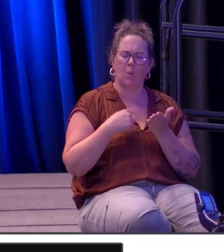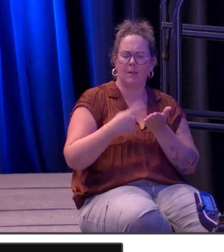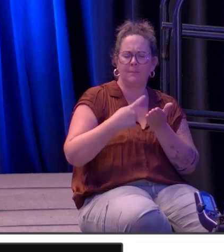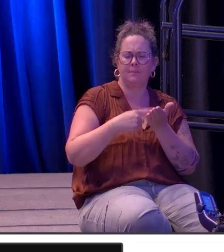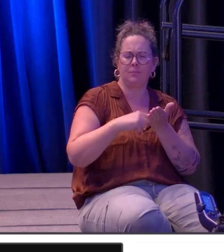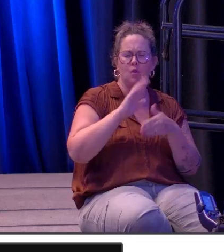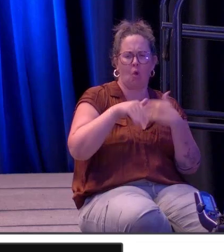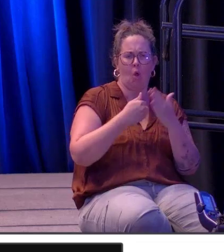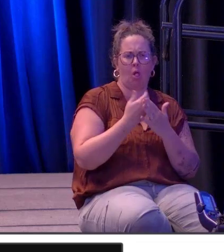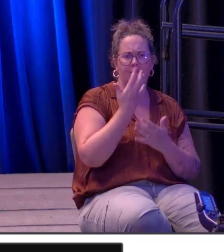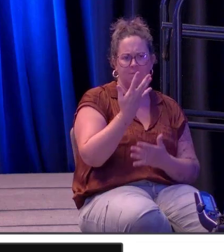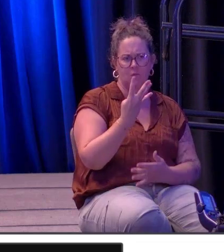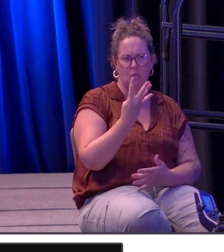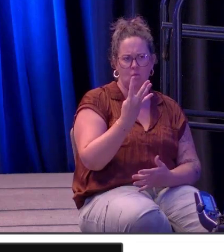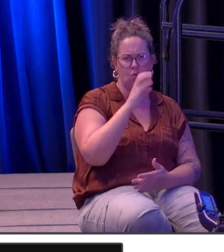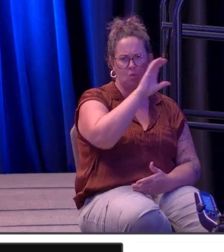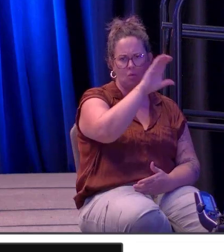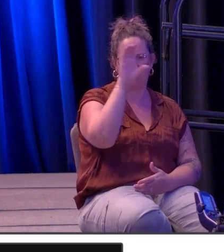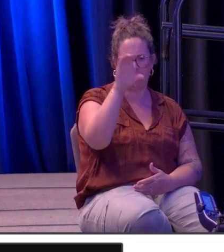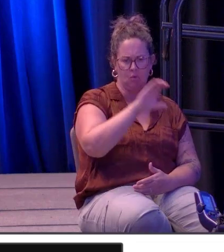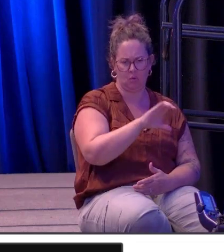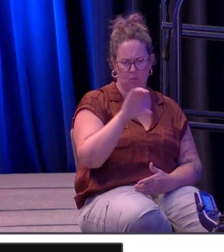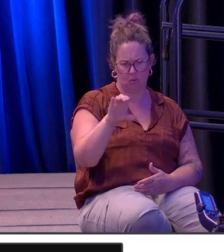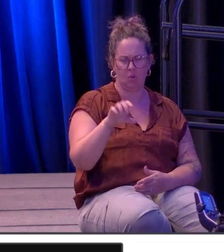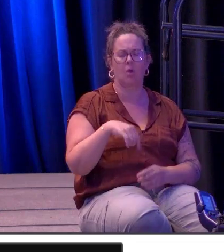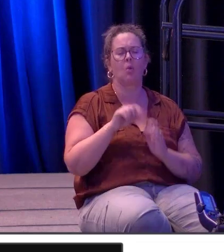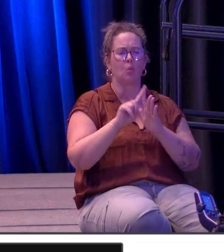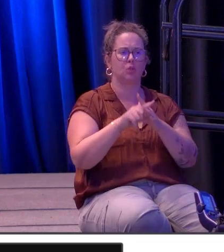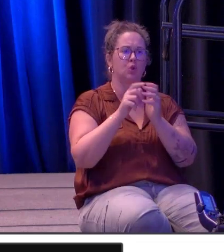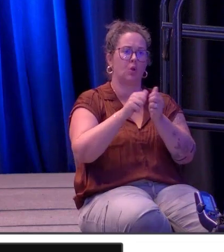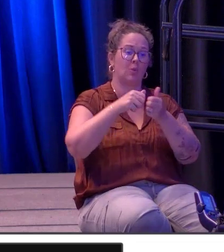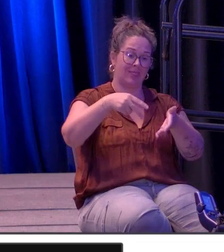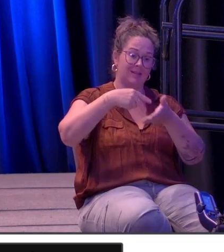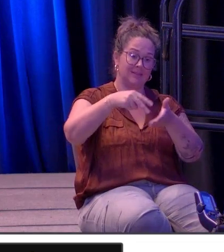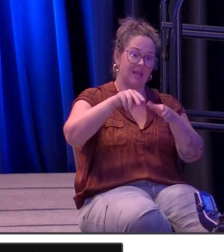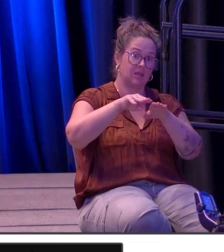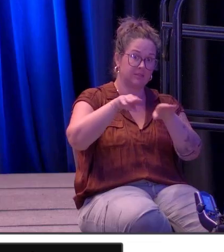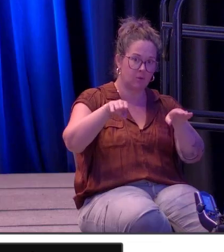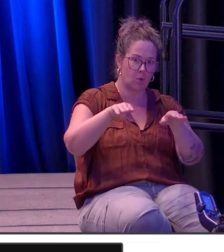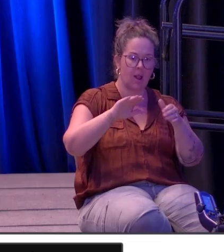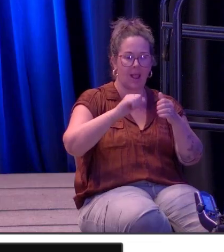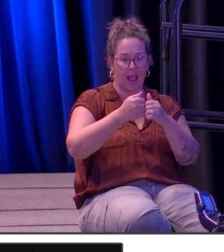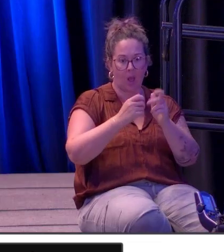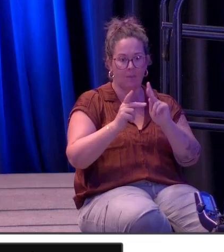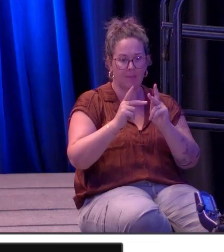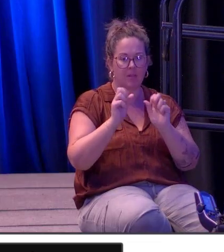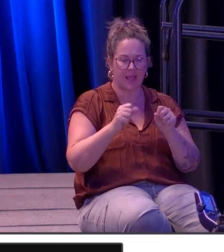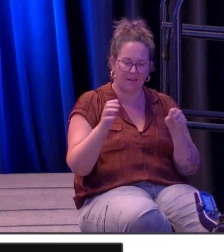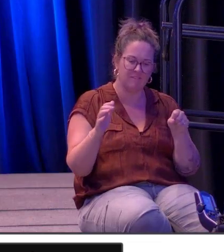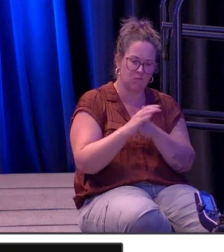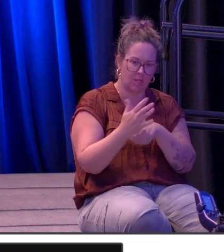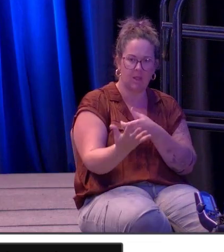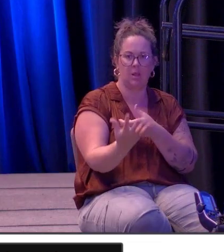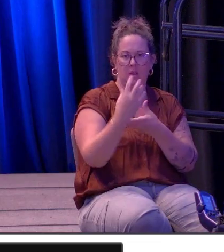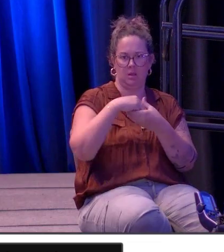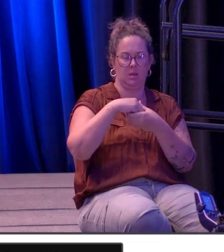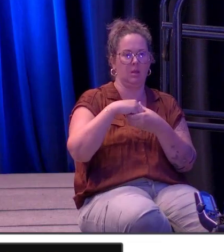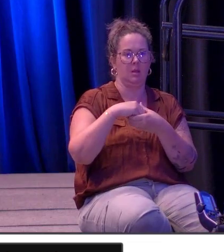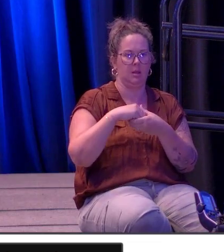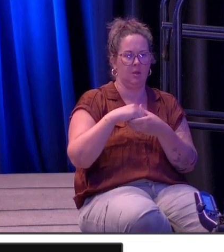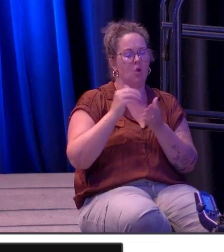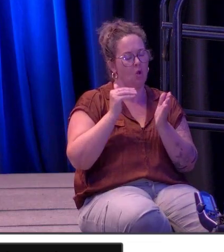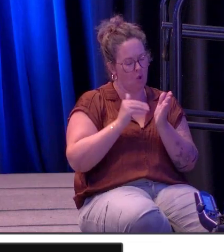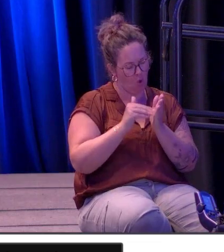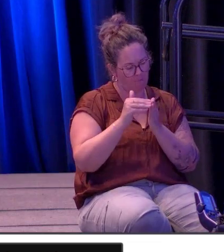we started with Dance Floor Zone. You know, what helps people participate and lead fully. A lot of times we know that we